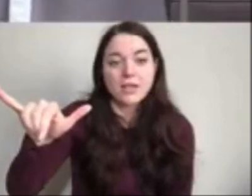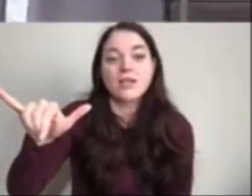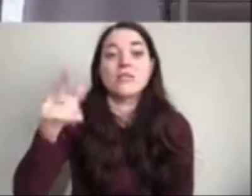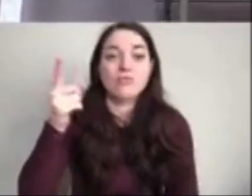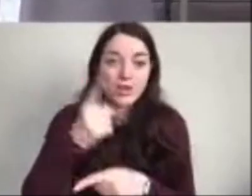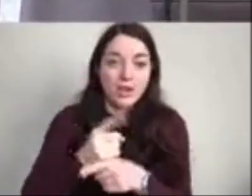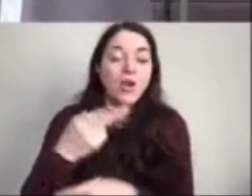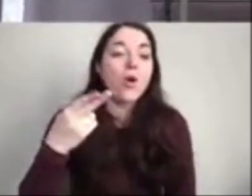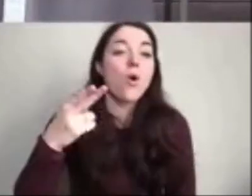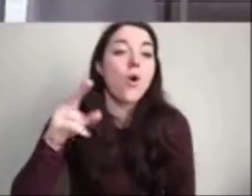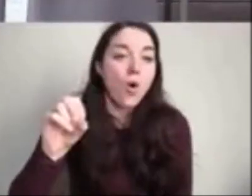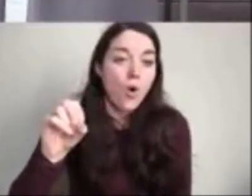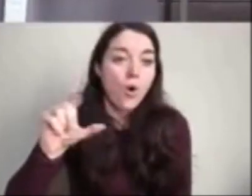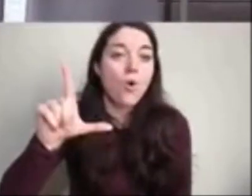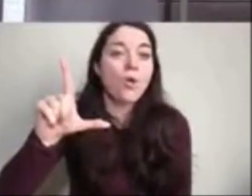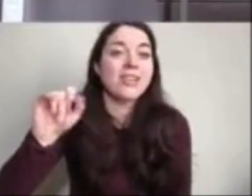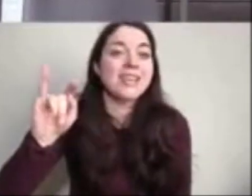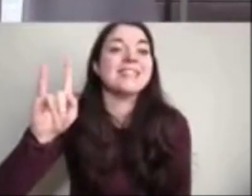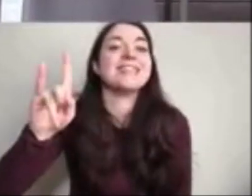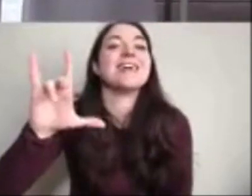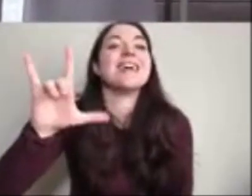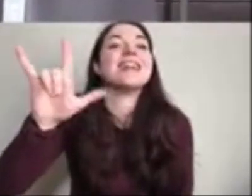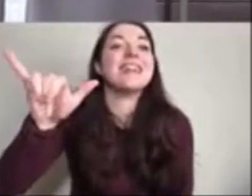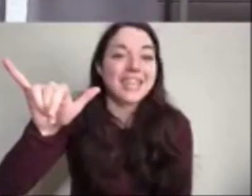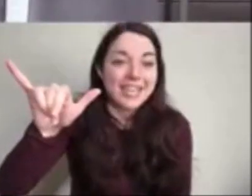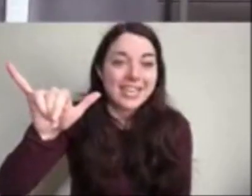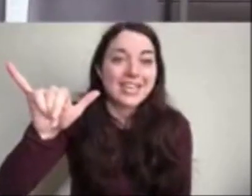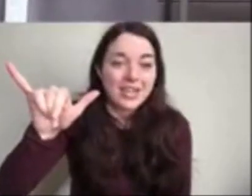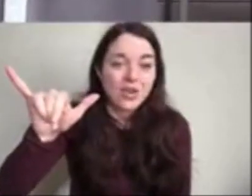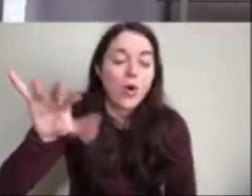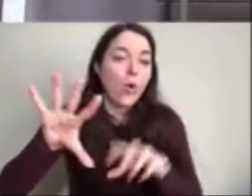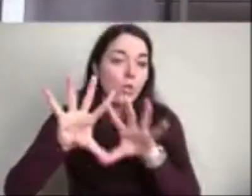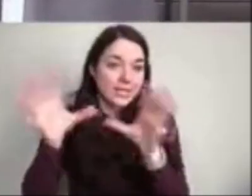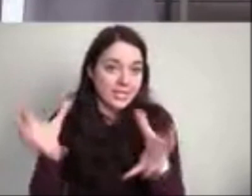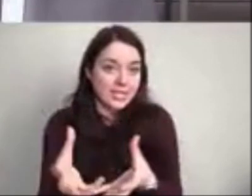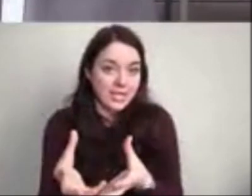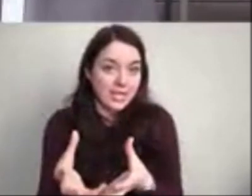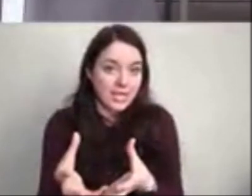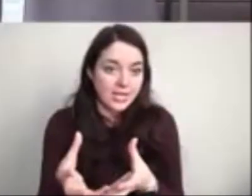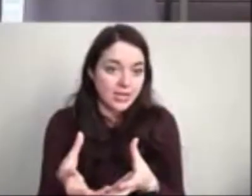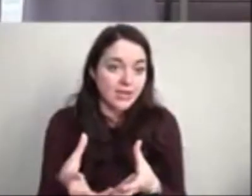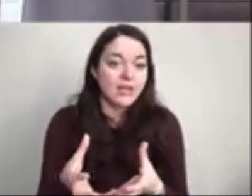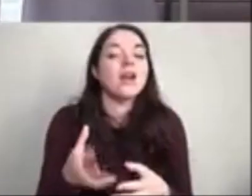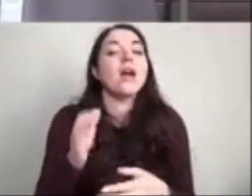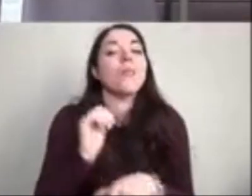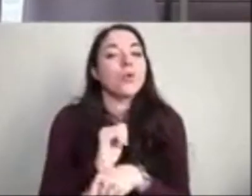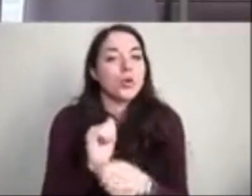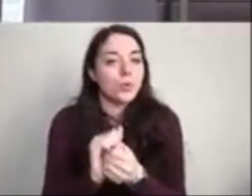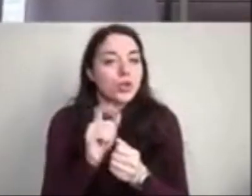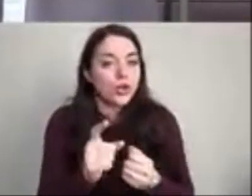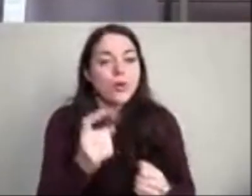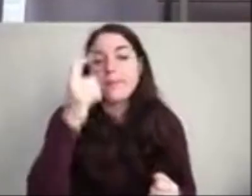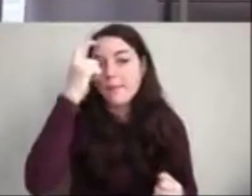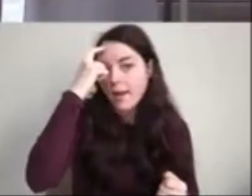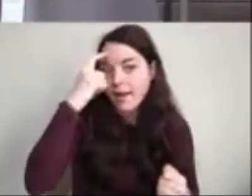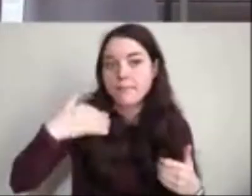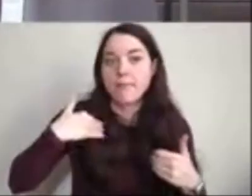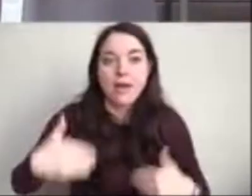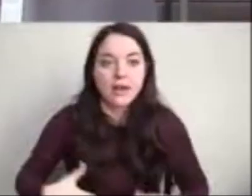Holistically. Yes. Because I'm working with you mind, body, and spirit. It all goes